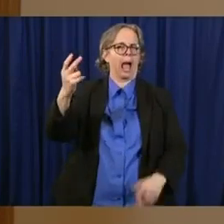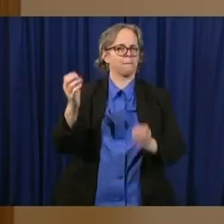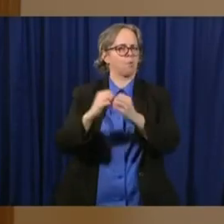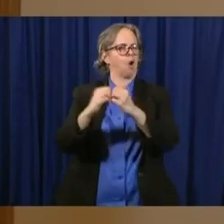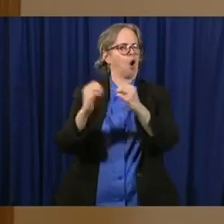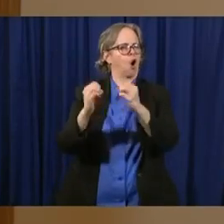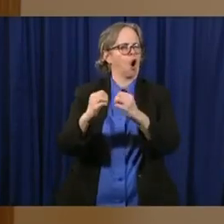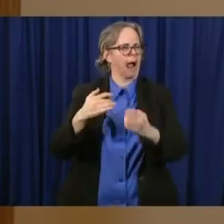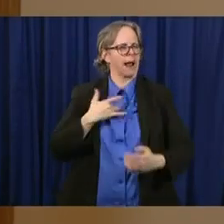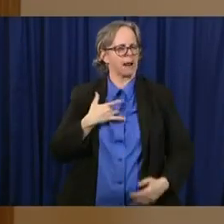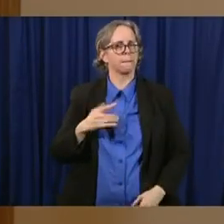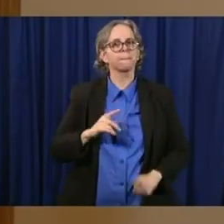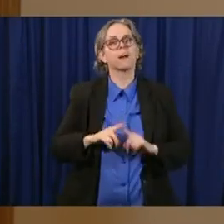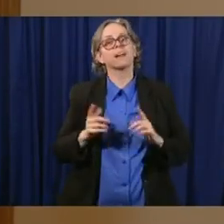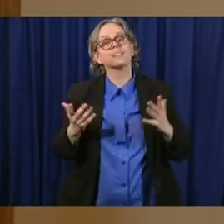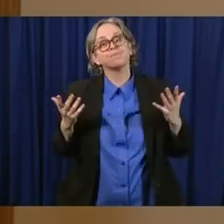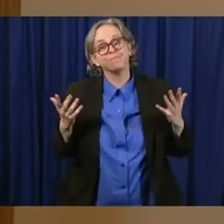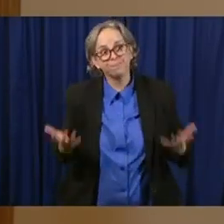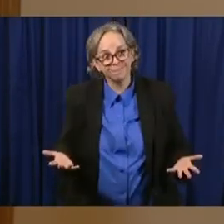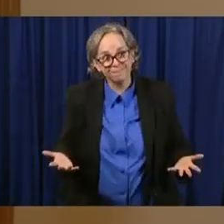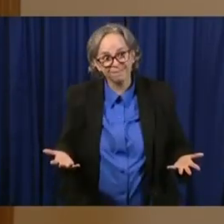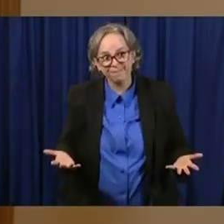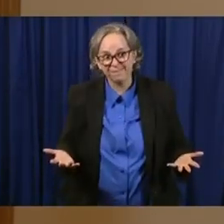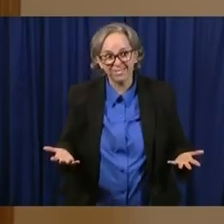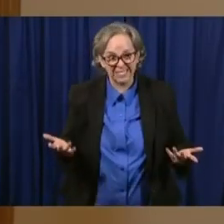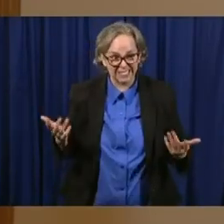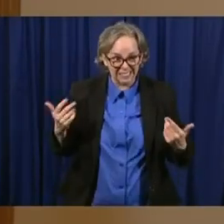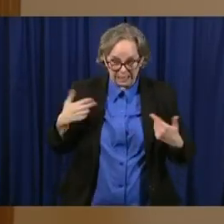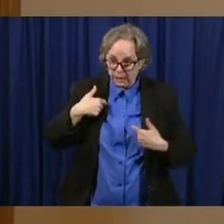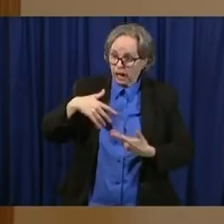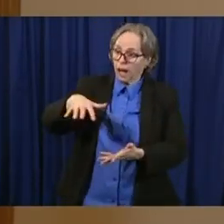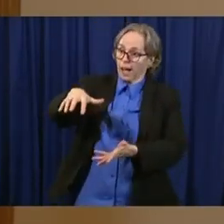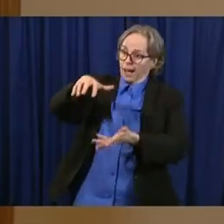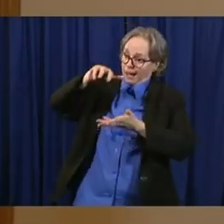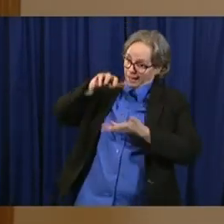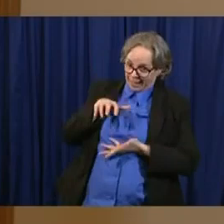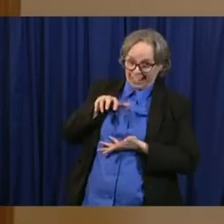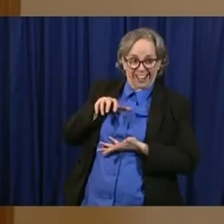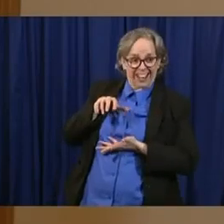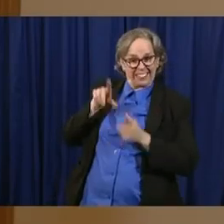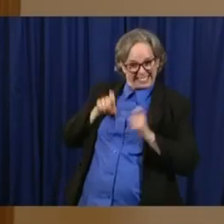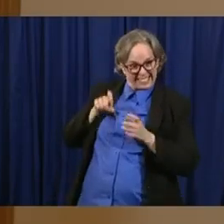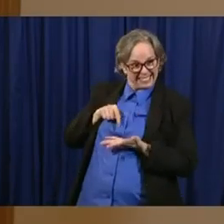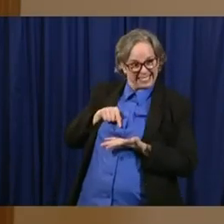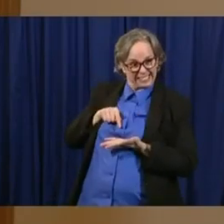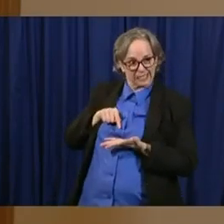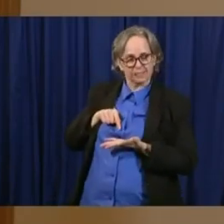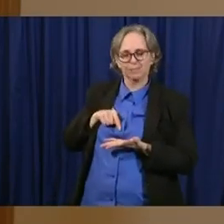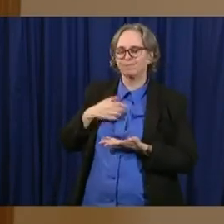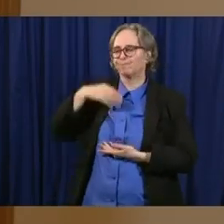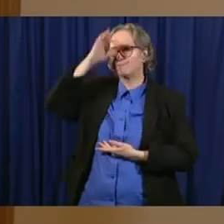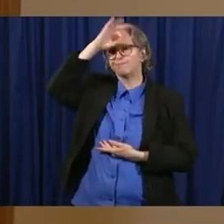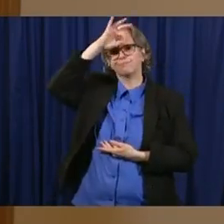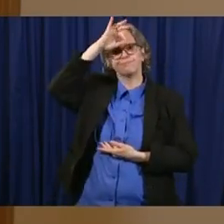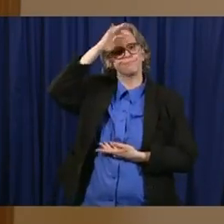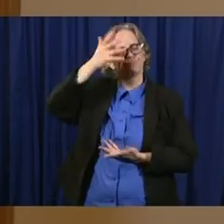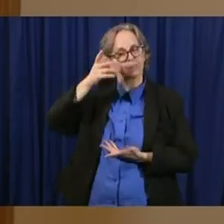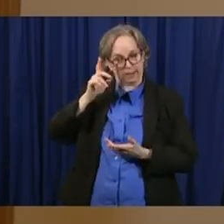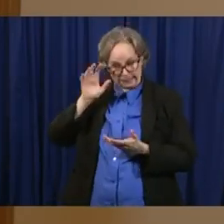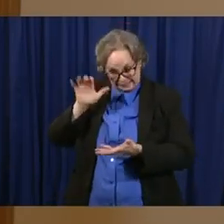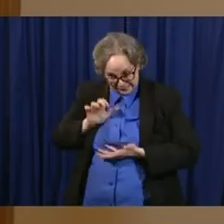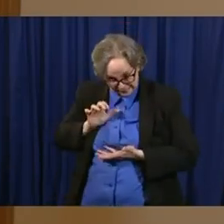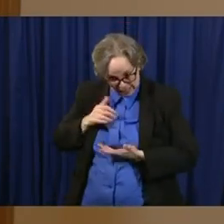definition, but until we have full and available testing, we really won't know. The most important thing for us right now